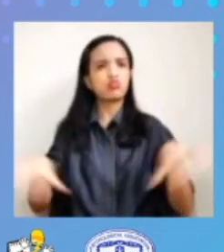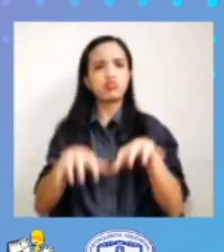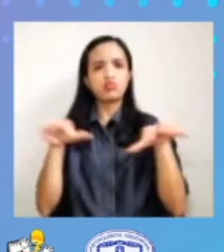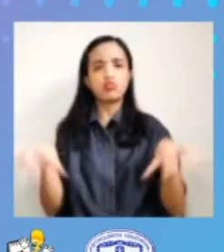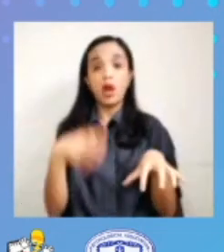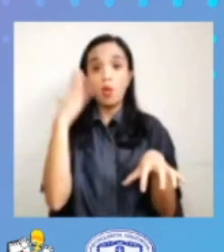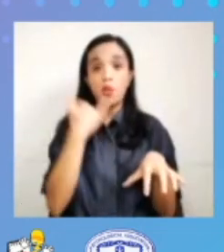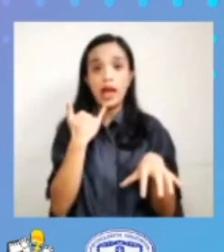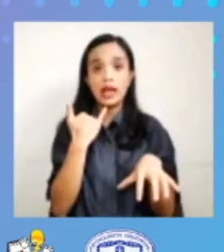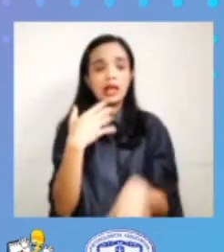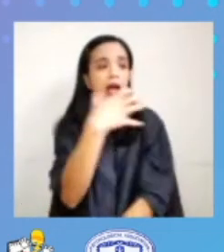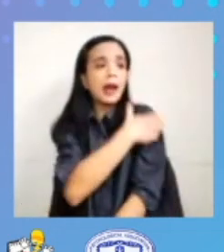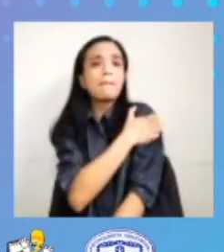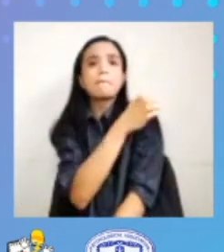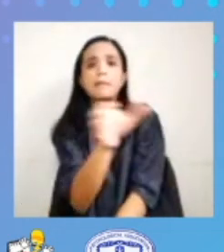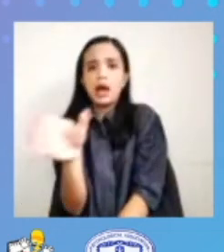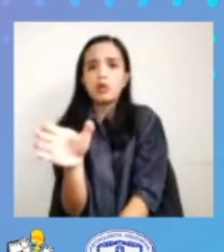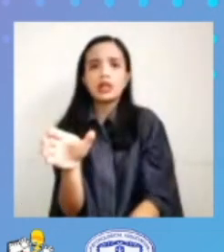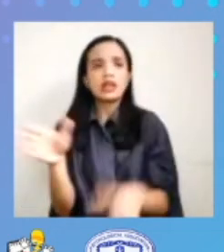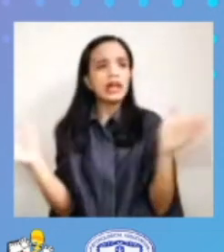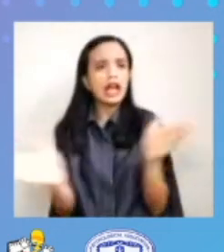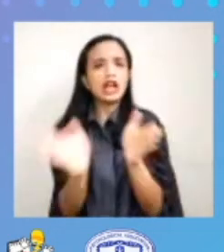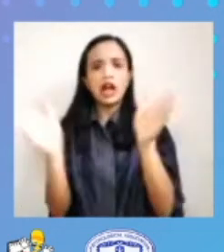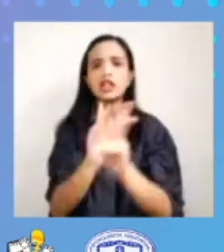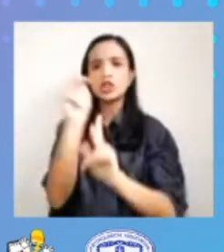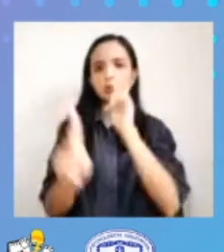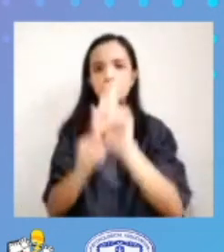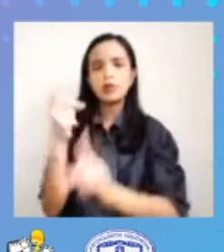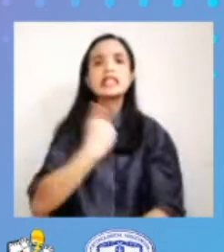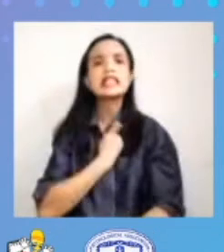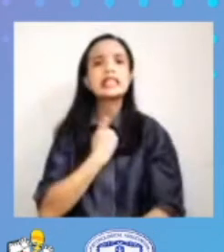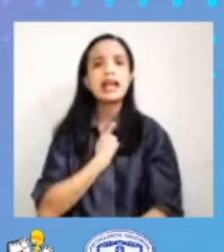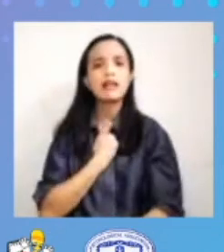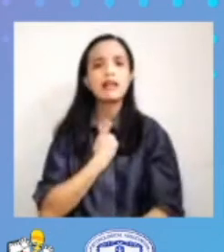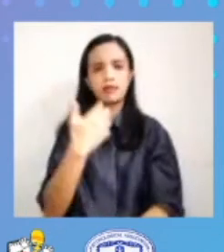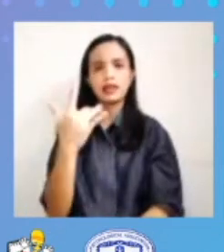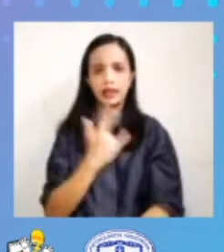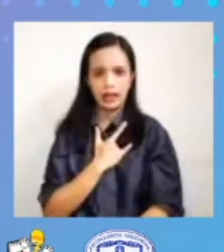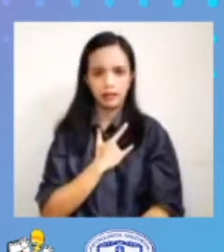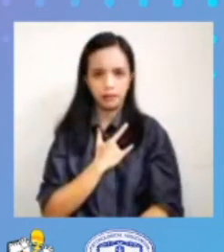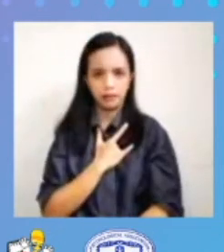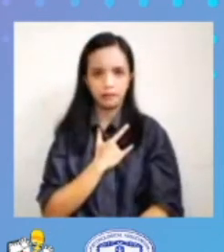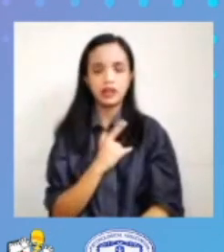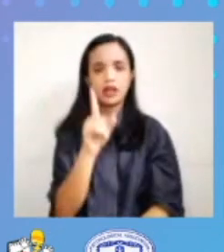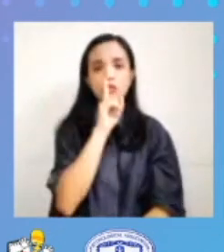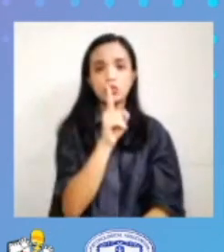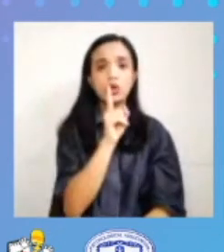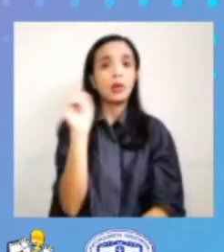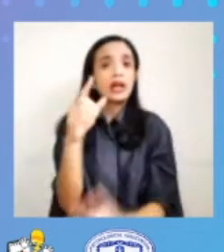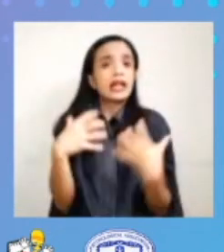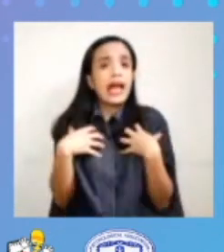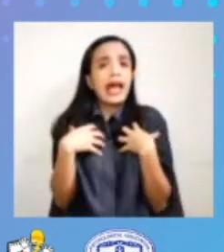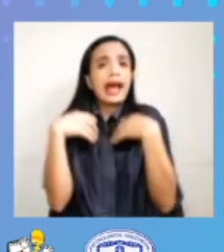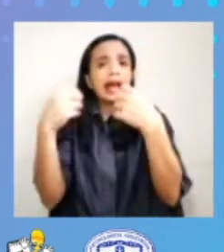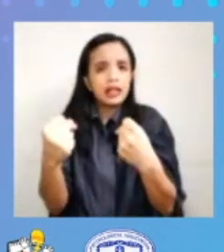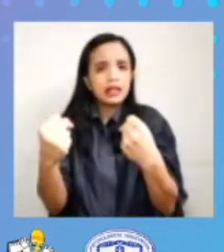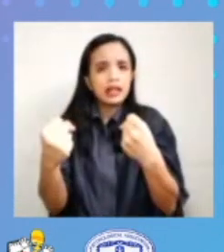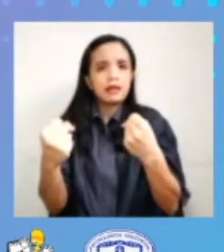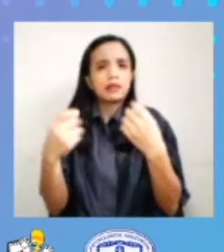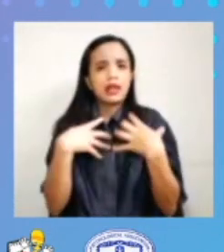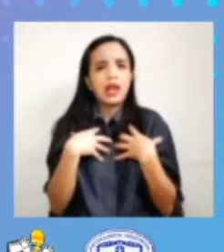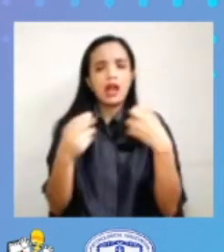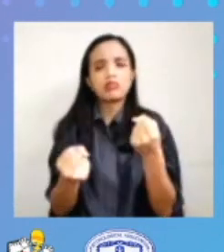And when you do exercise, it's not because you want to be sexy. That should not be parang the reason